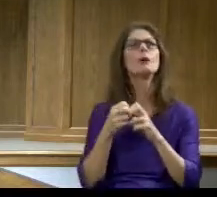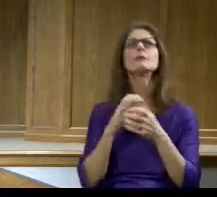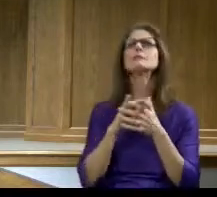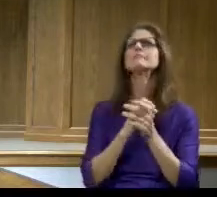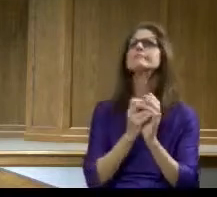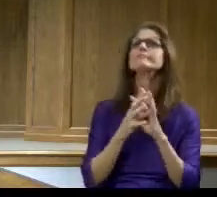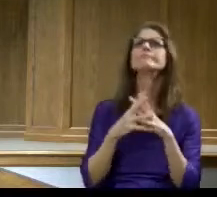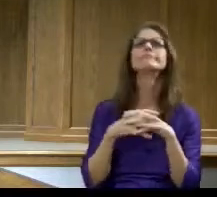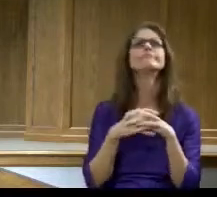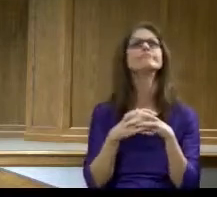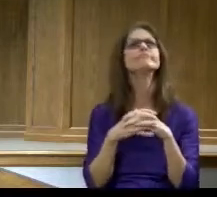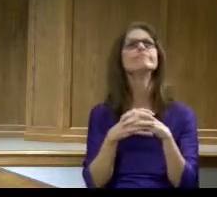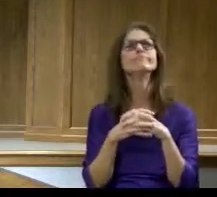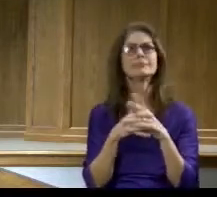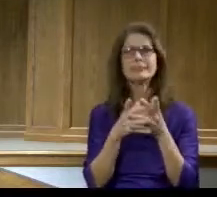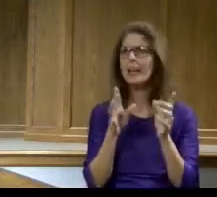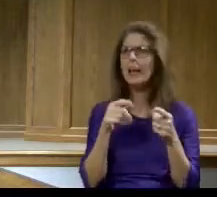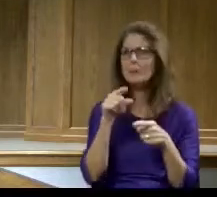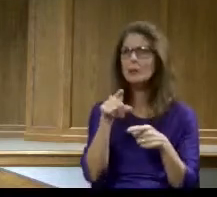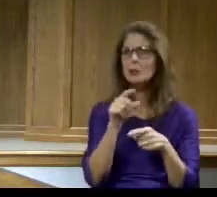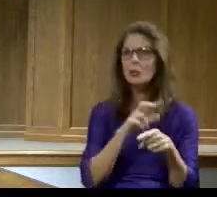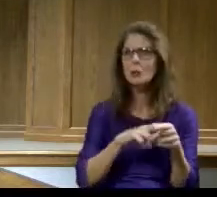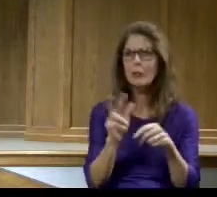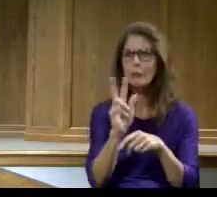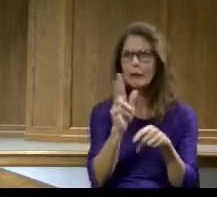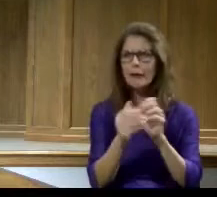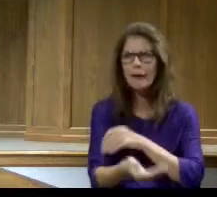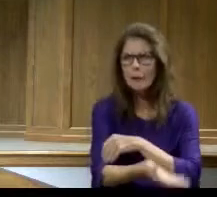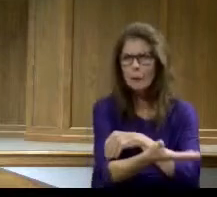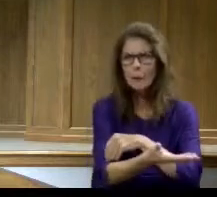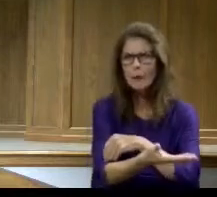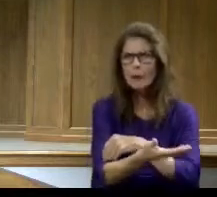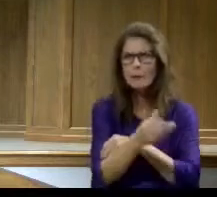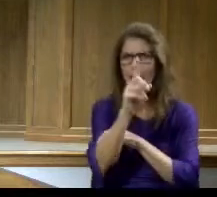all ever... does that ever happen to you at 3 o'clock in the morning?